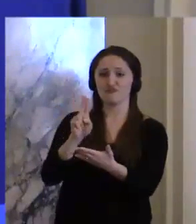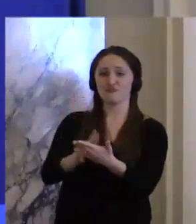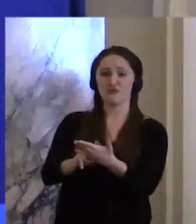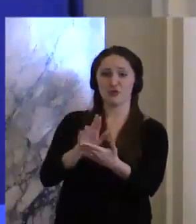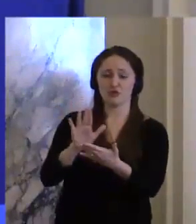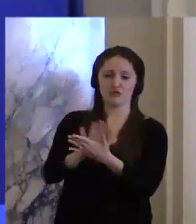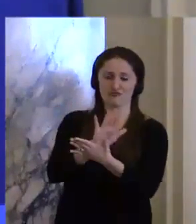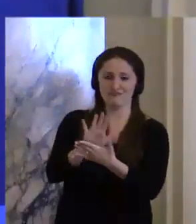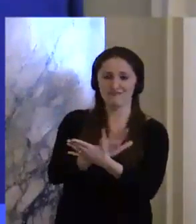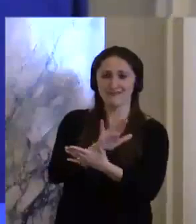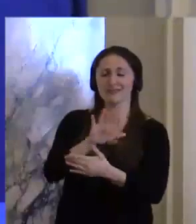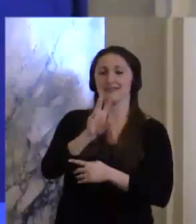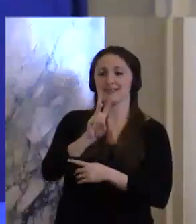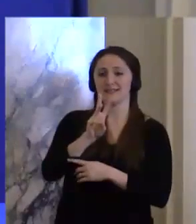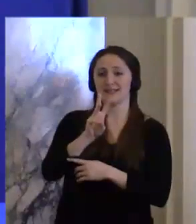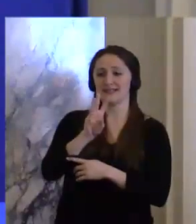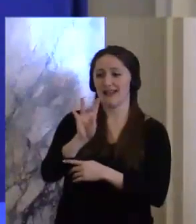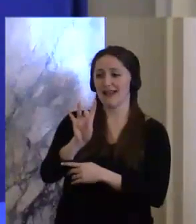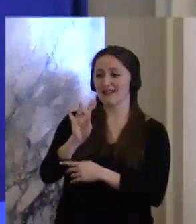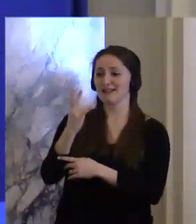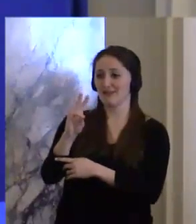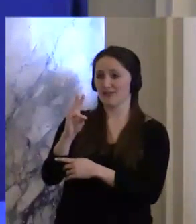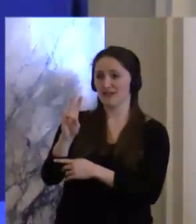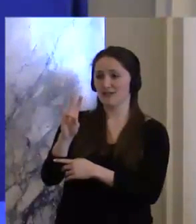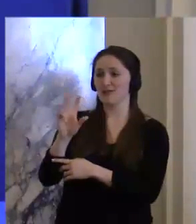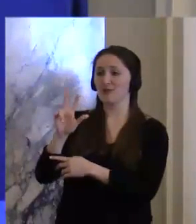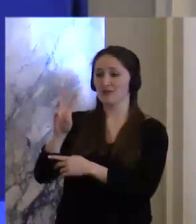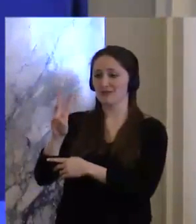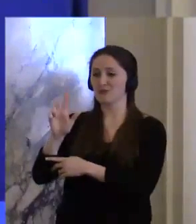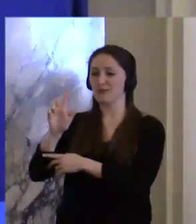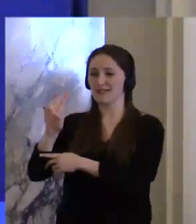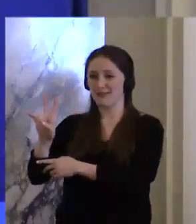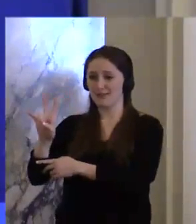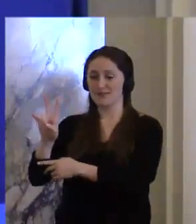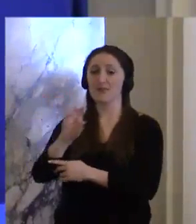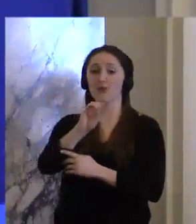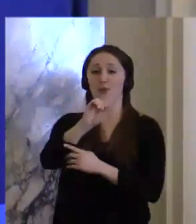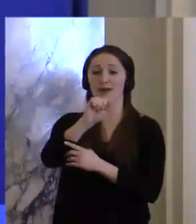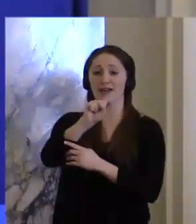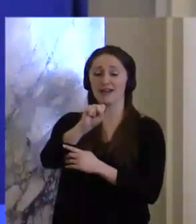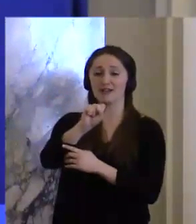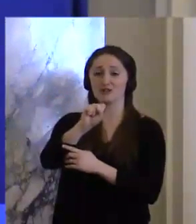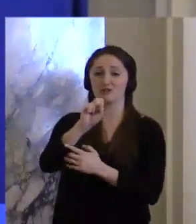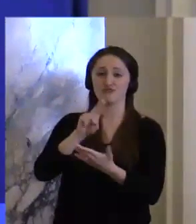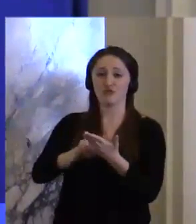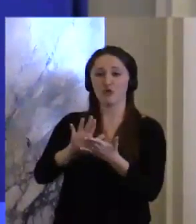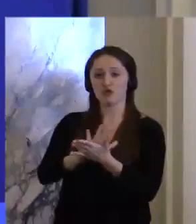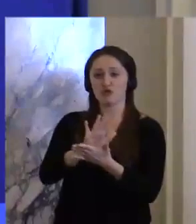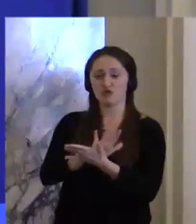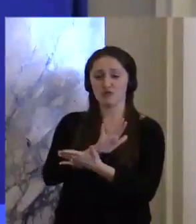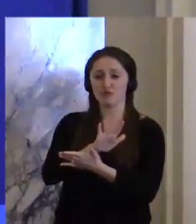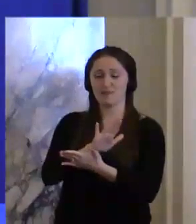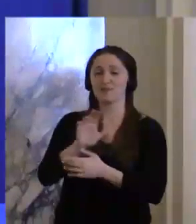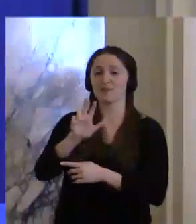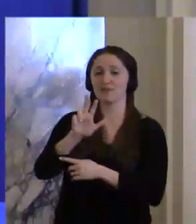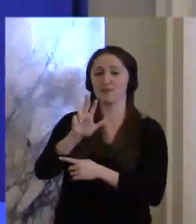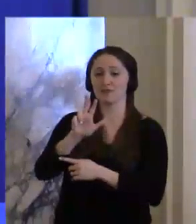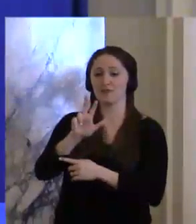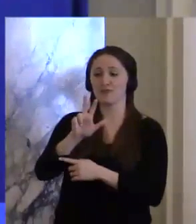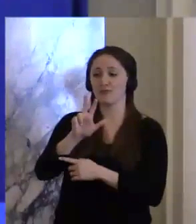26 y 27 y en la Carta de la OEA en sus artículos 2, 8, 31 y 34?